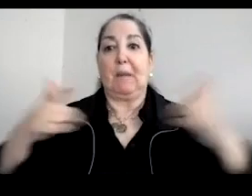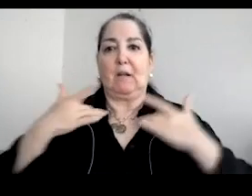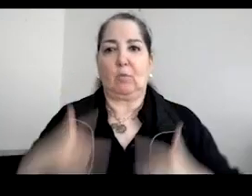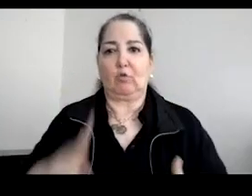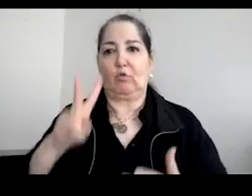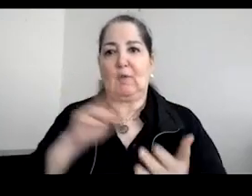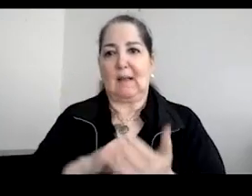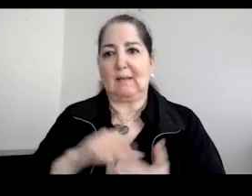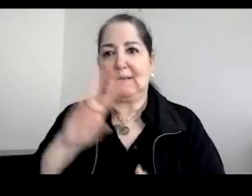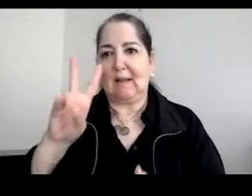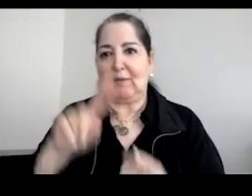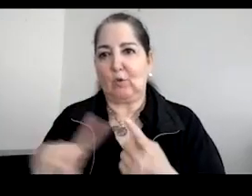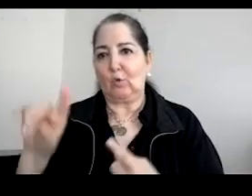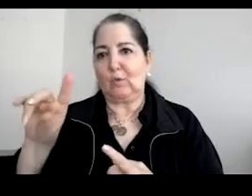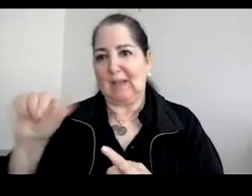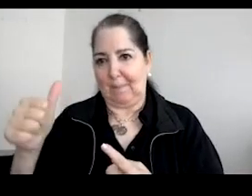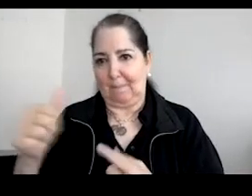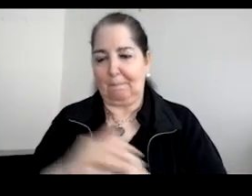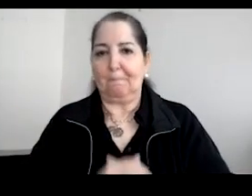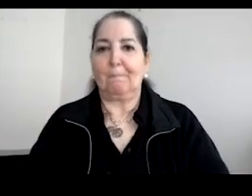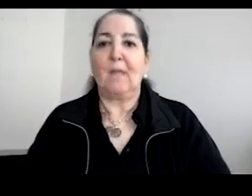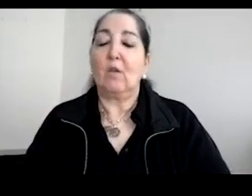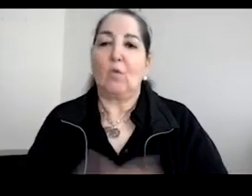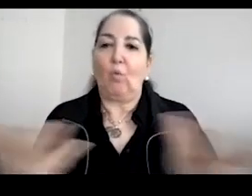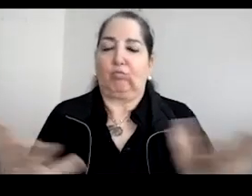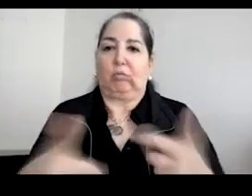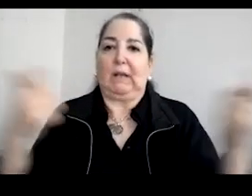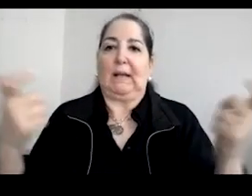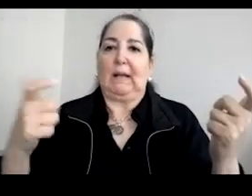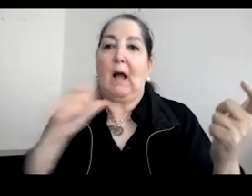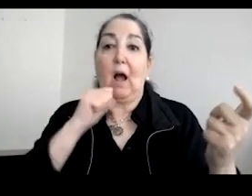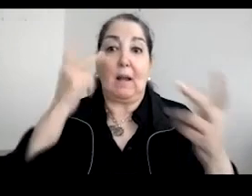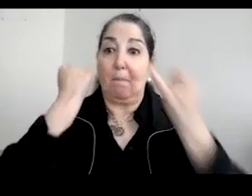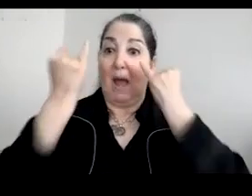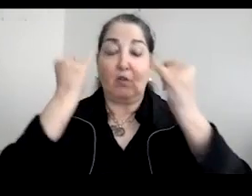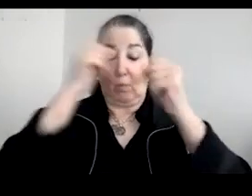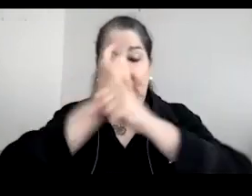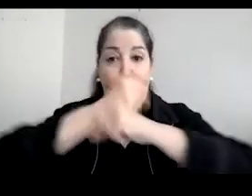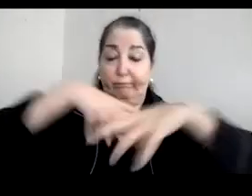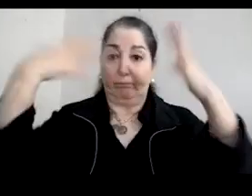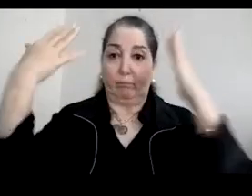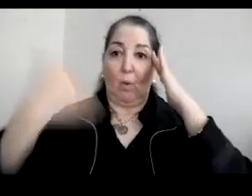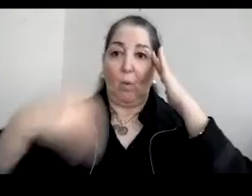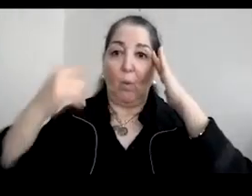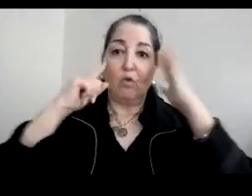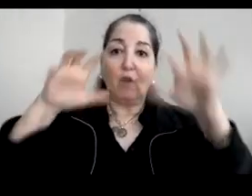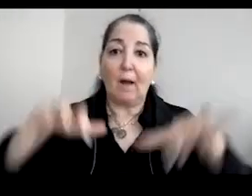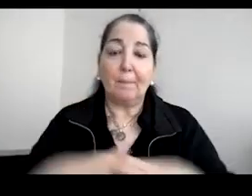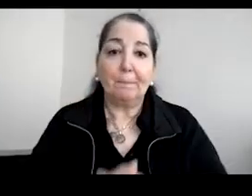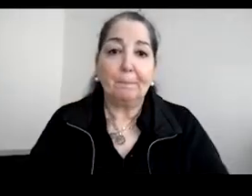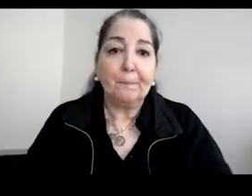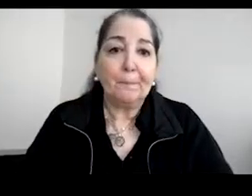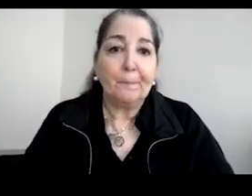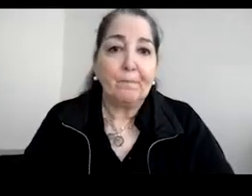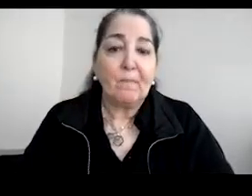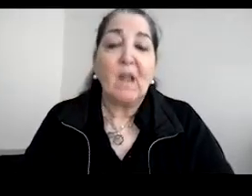an employment crisis of unprecedented scale. If you've been following the news, you've seen that economists and others